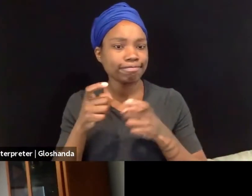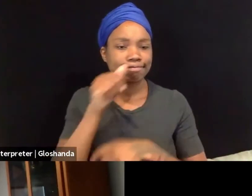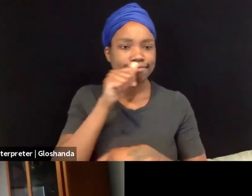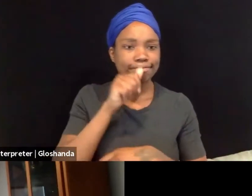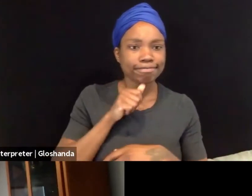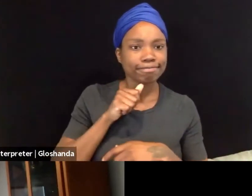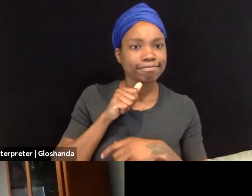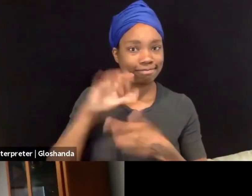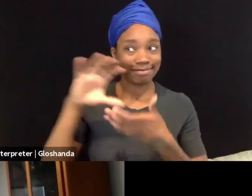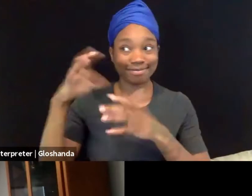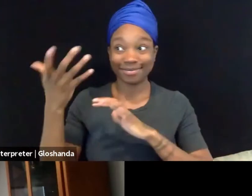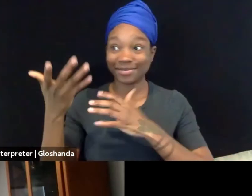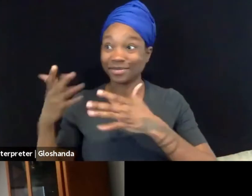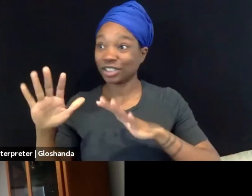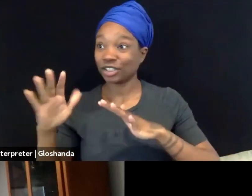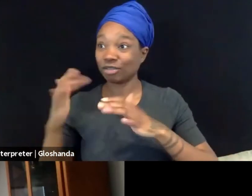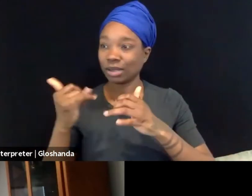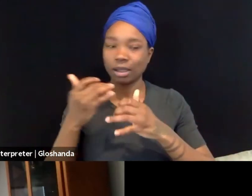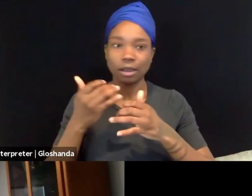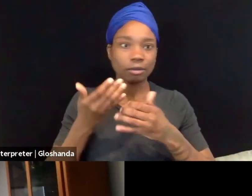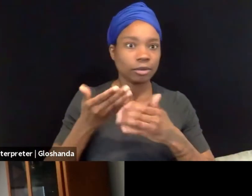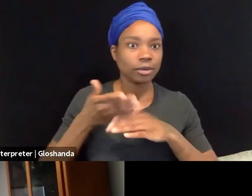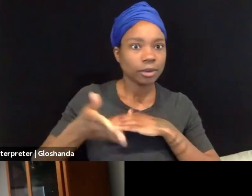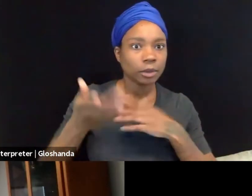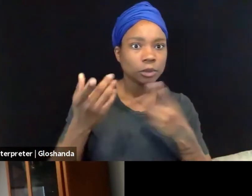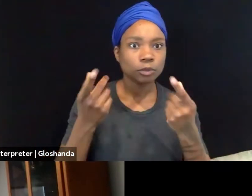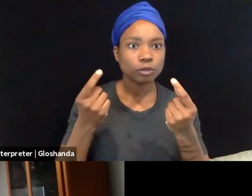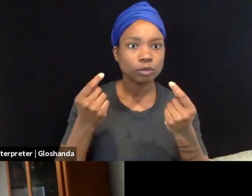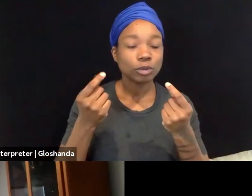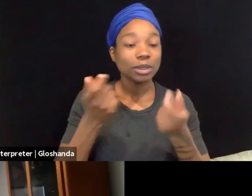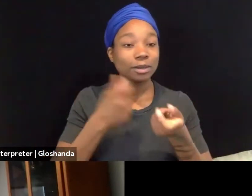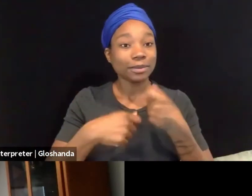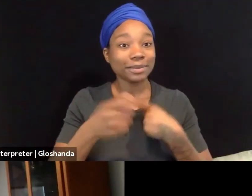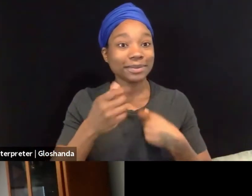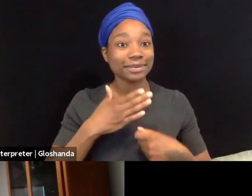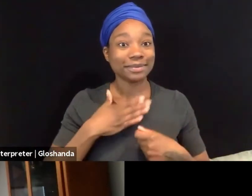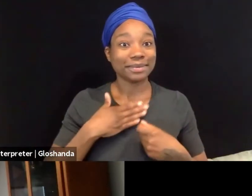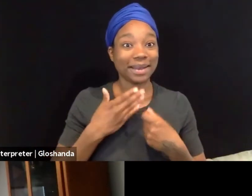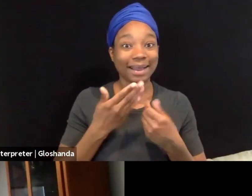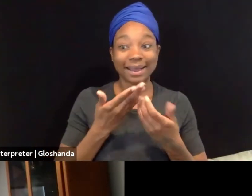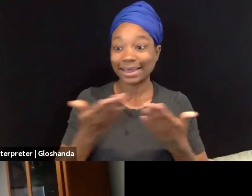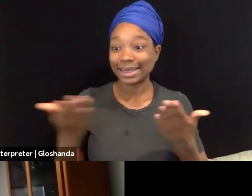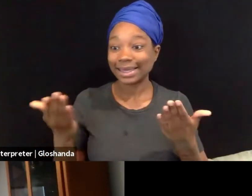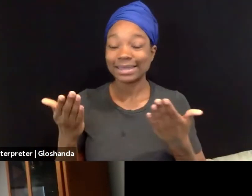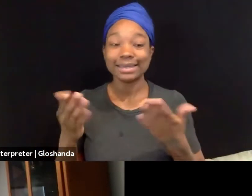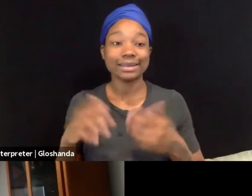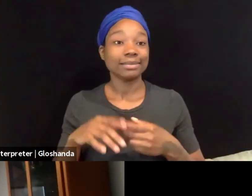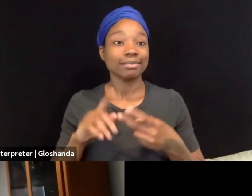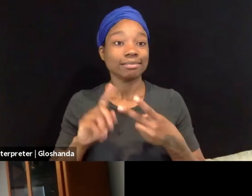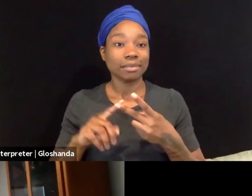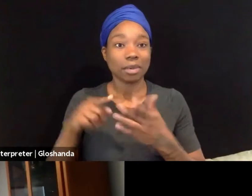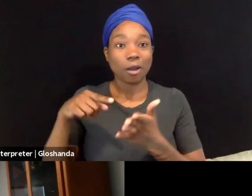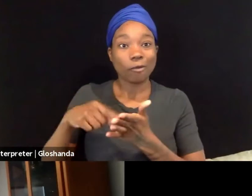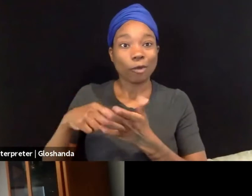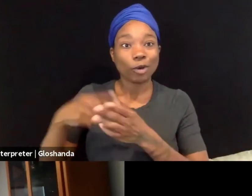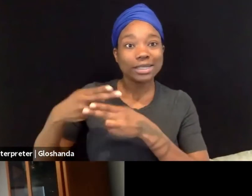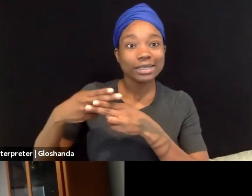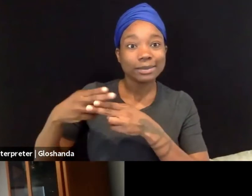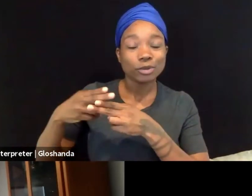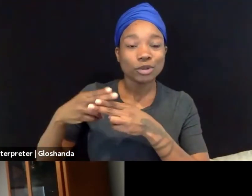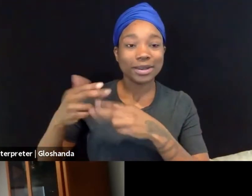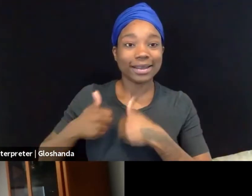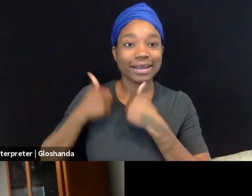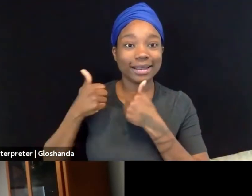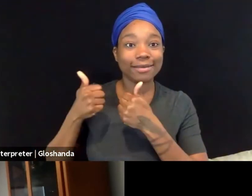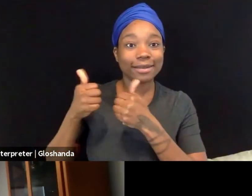replace one's personal possessions, but also to afford temporary living quarters. And we know that going